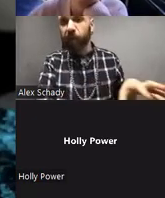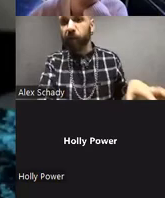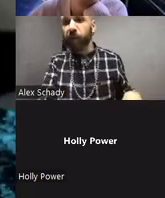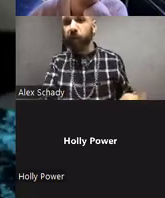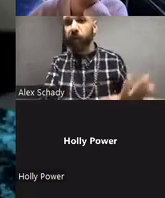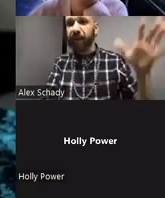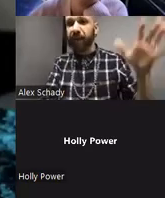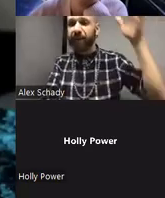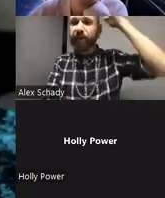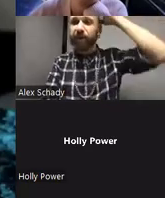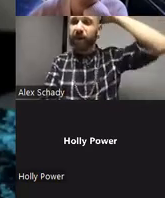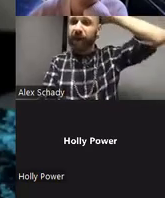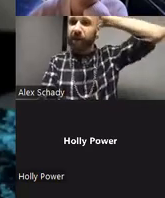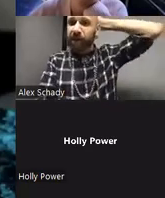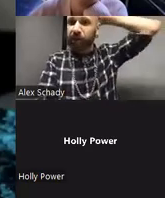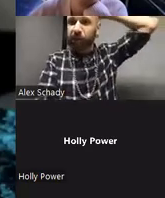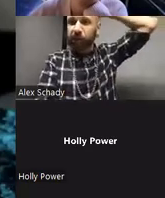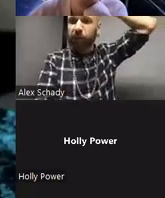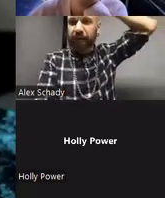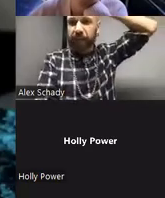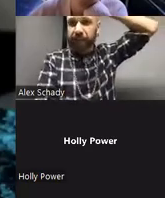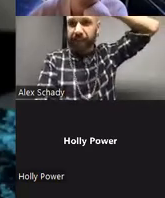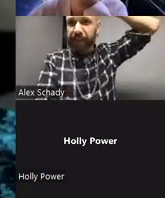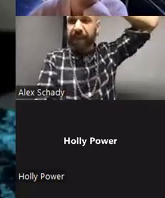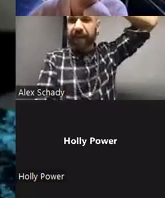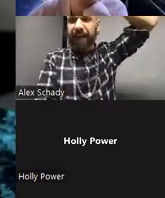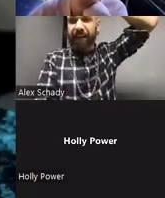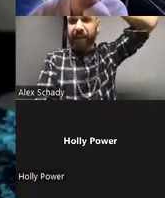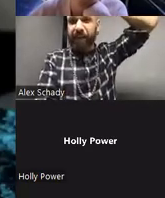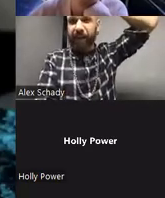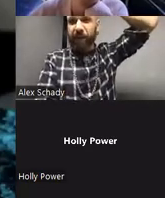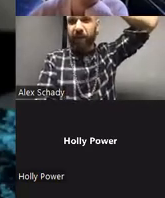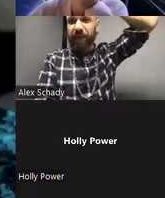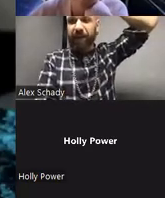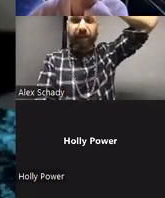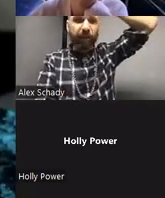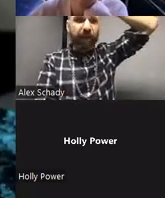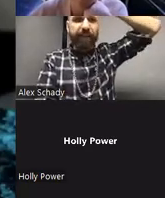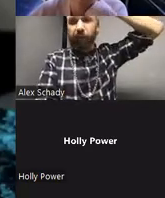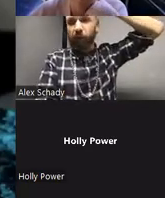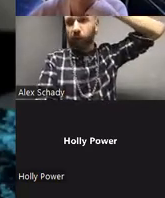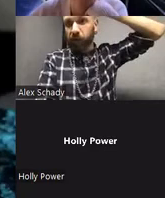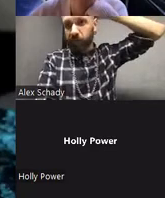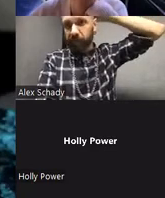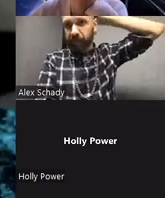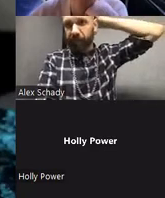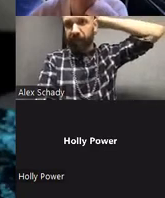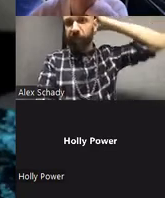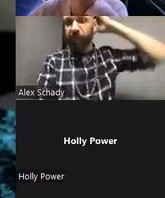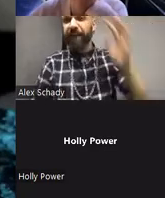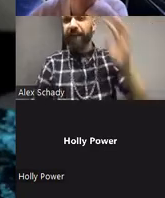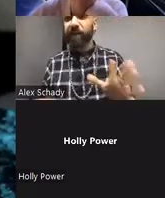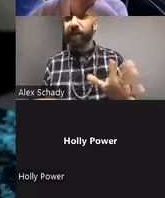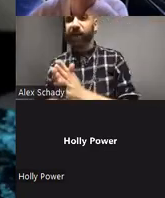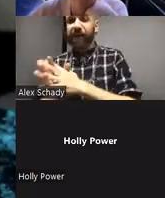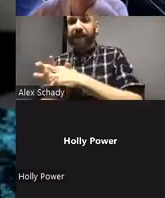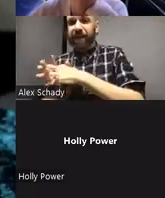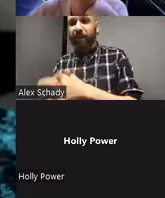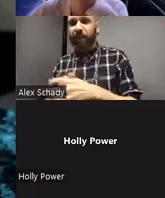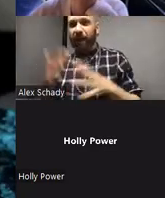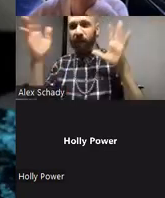digital realm. We're moving into virtual reality and sort of digital world building for this one. And again,